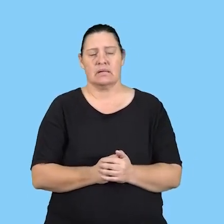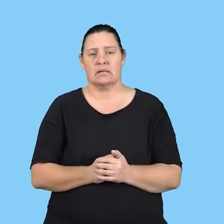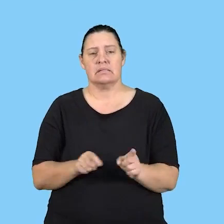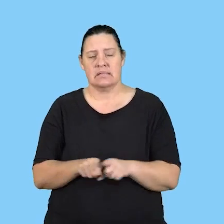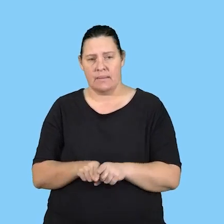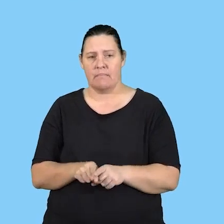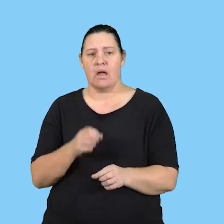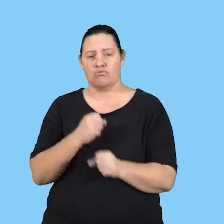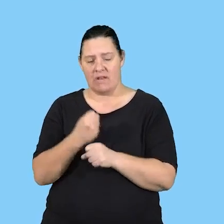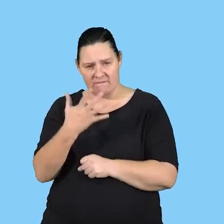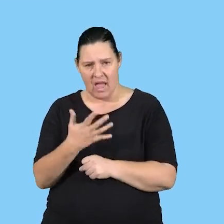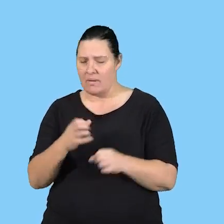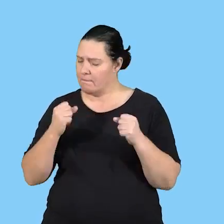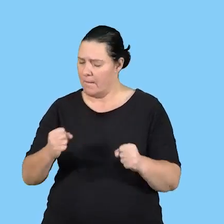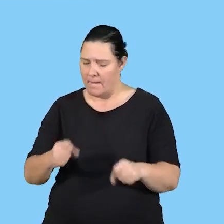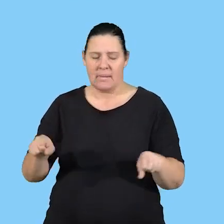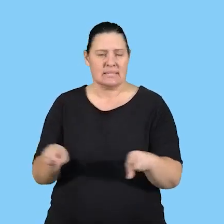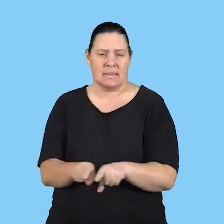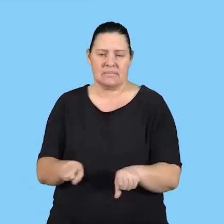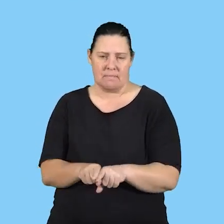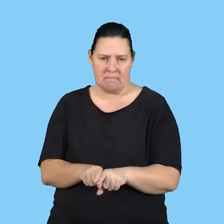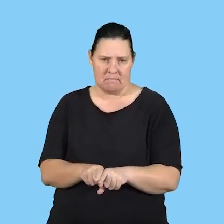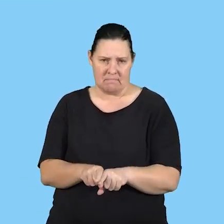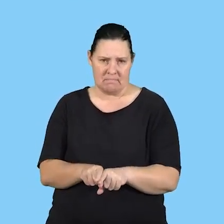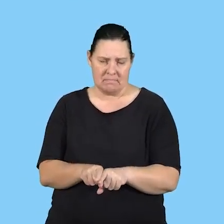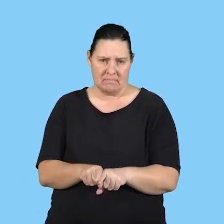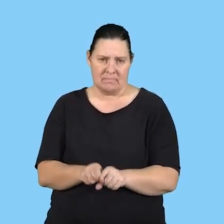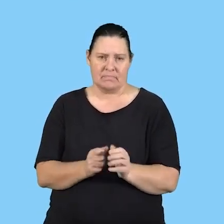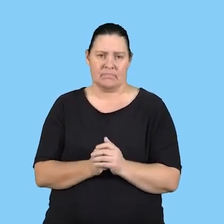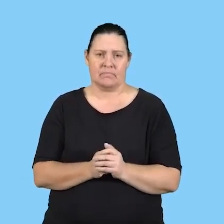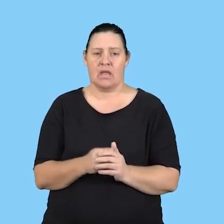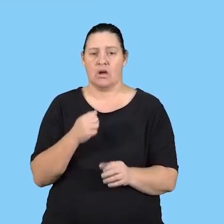retained everything in grade 5. So everything is just as it is.